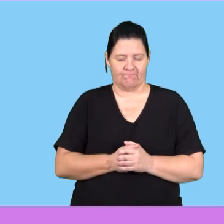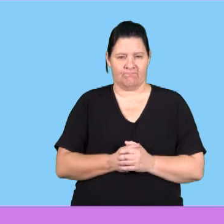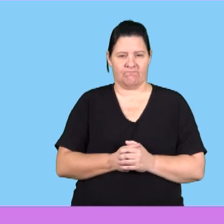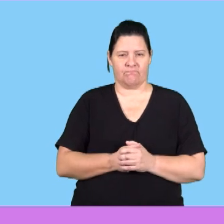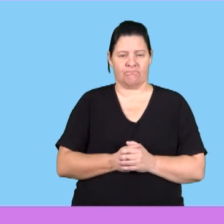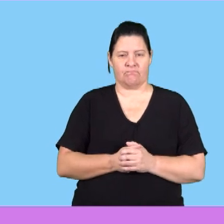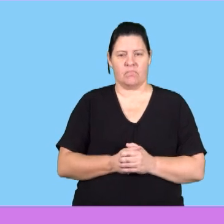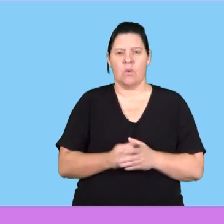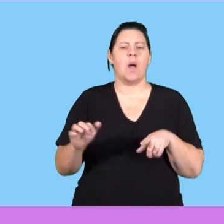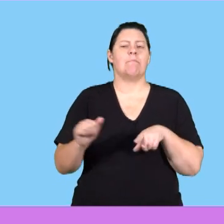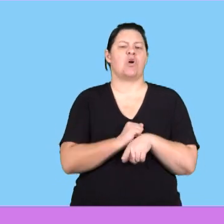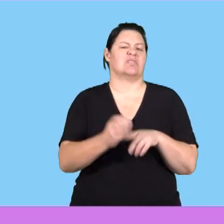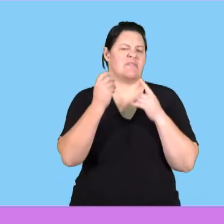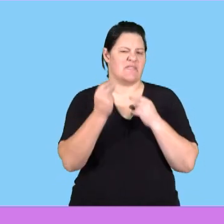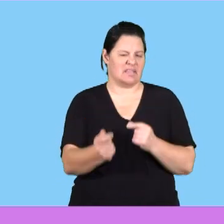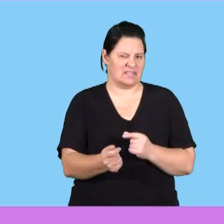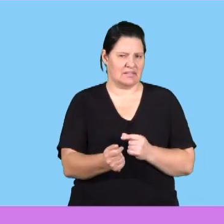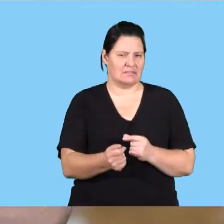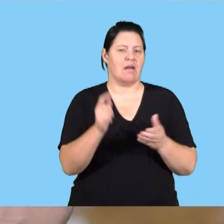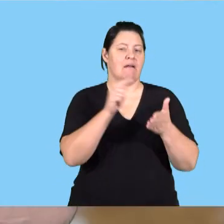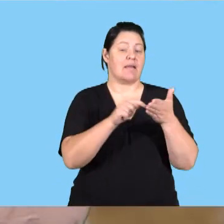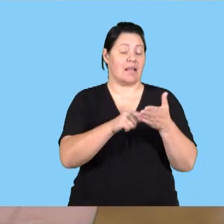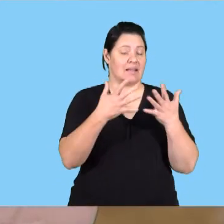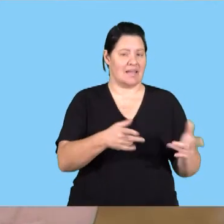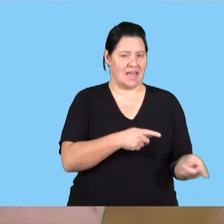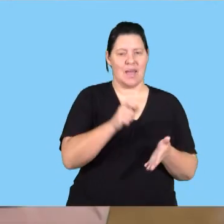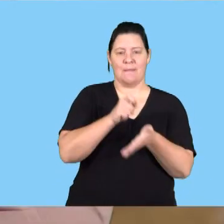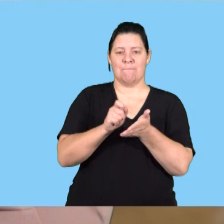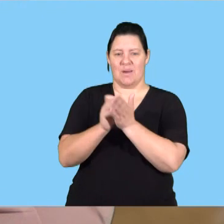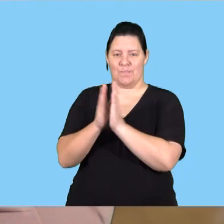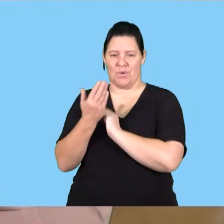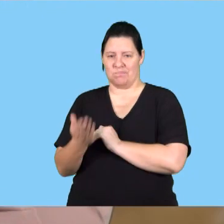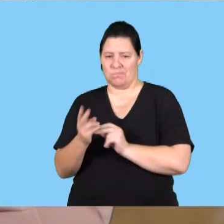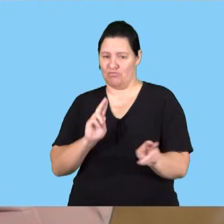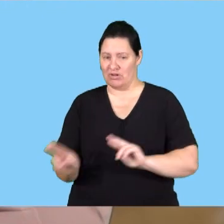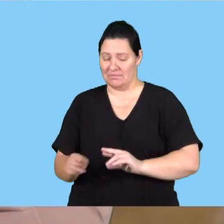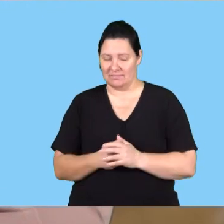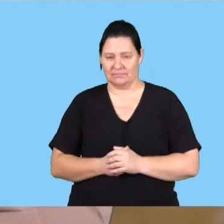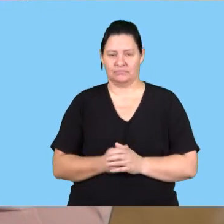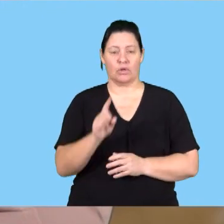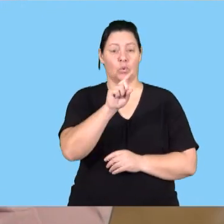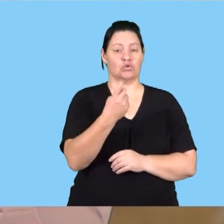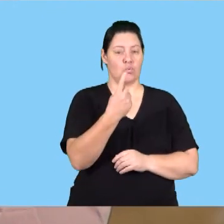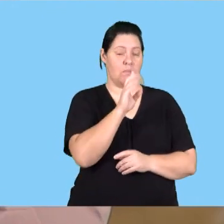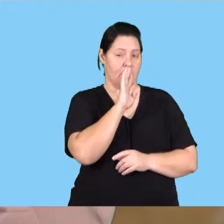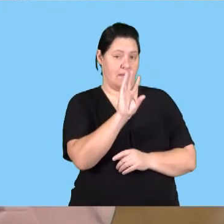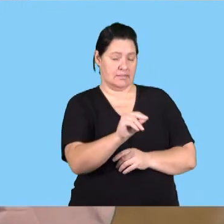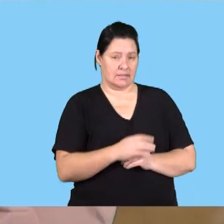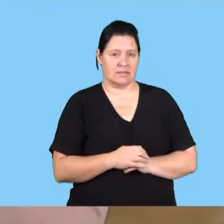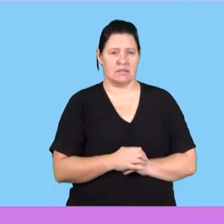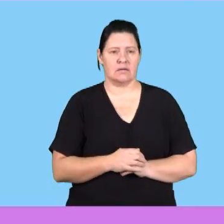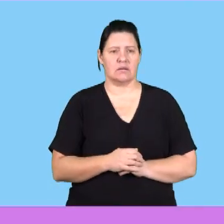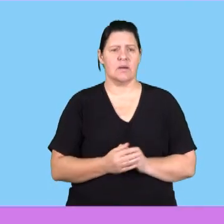So some quick practice, right? So please get your calculator, your pen and your book. So question 1, I'm asking